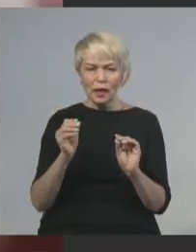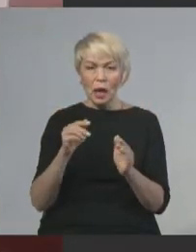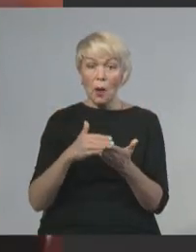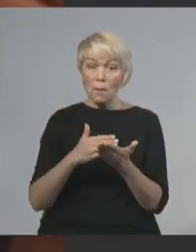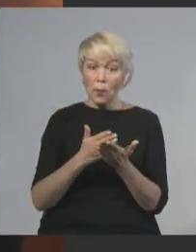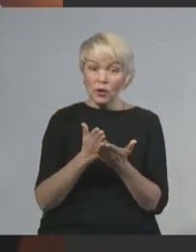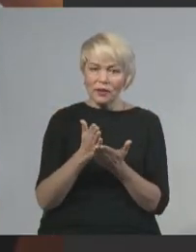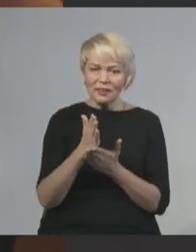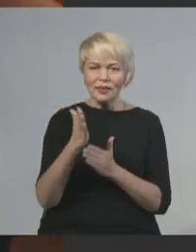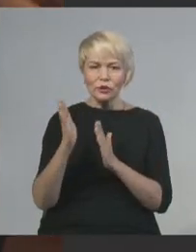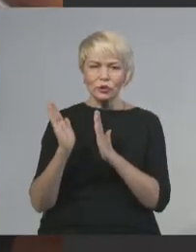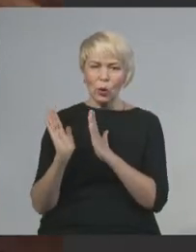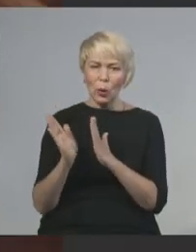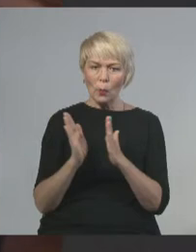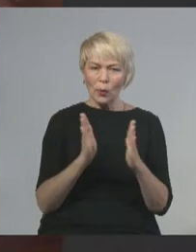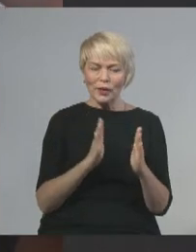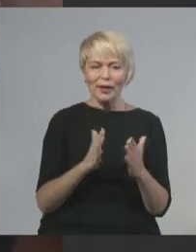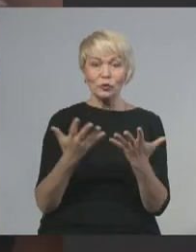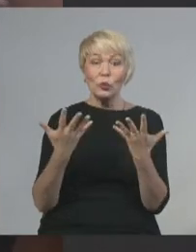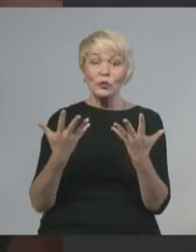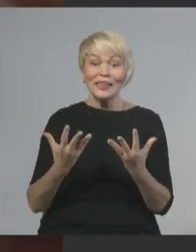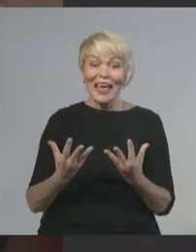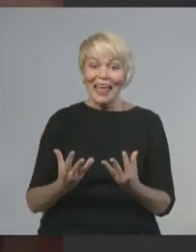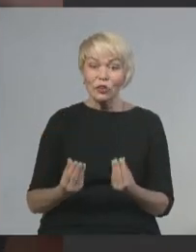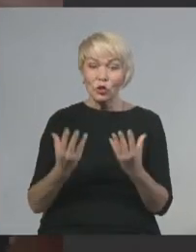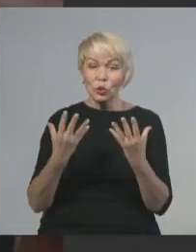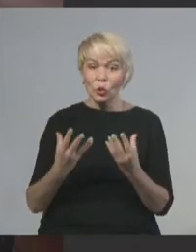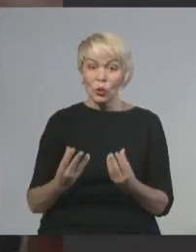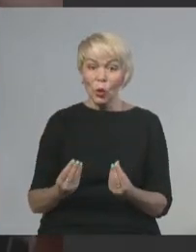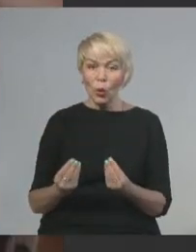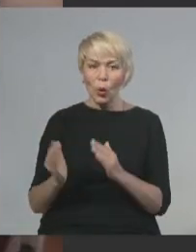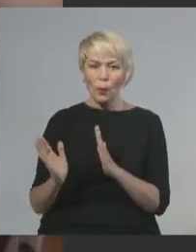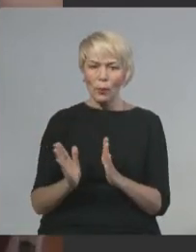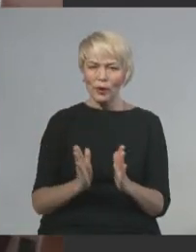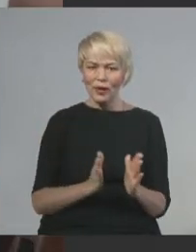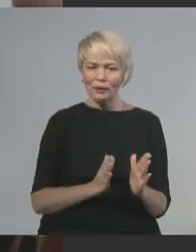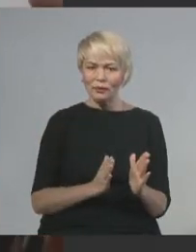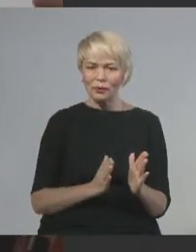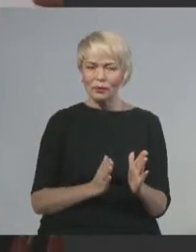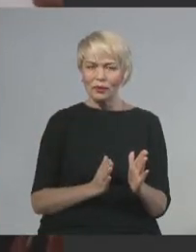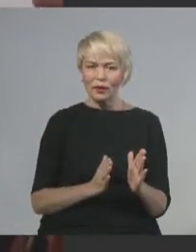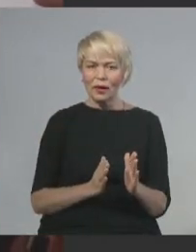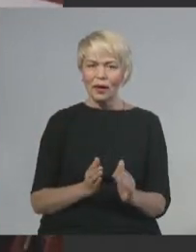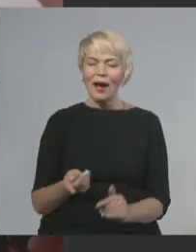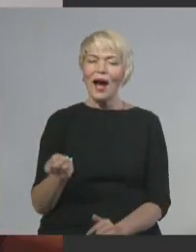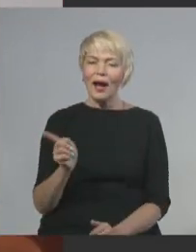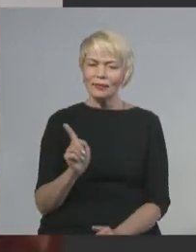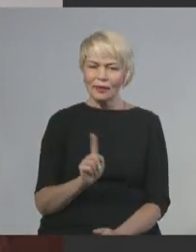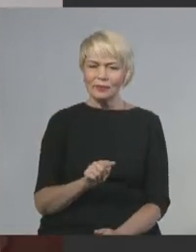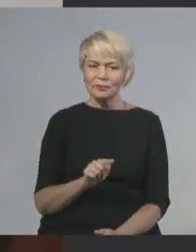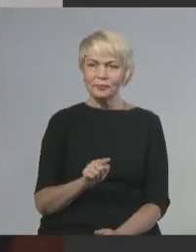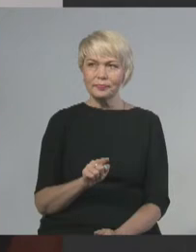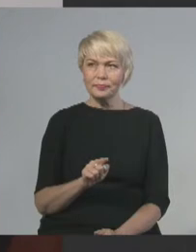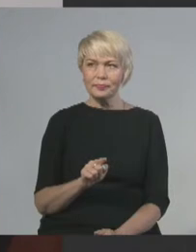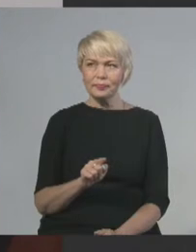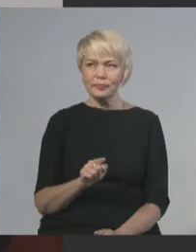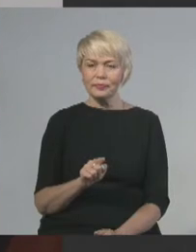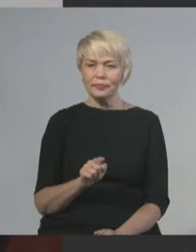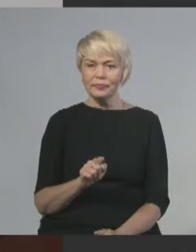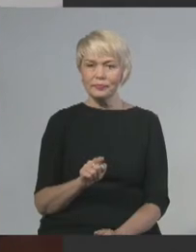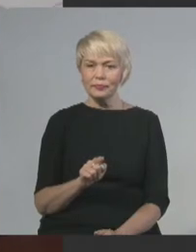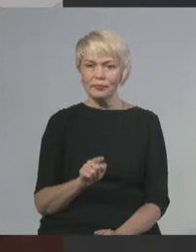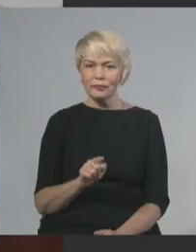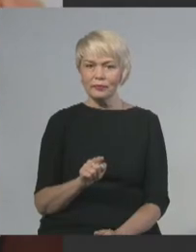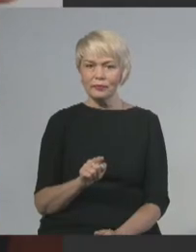because it's our job and it's good start starting to criticise this on on with to reapproach